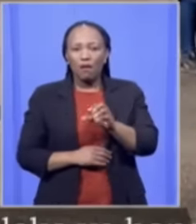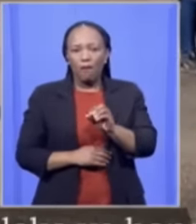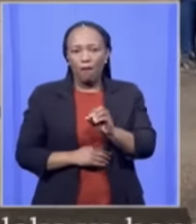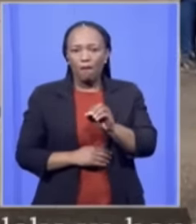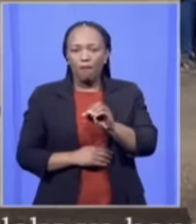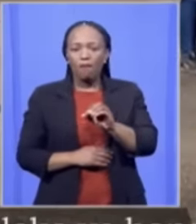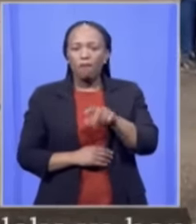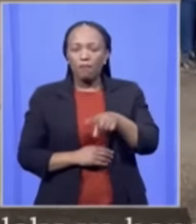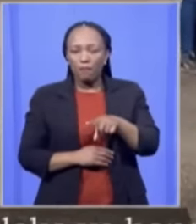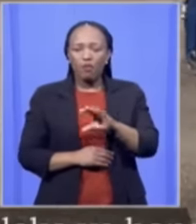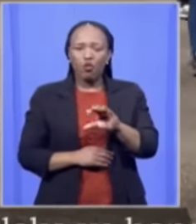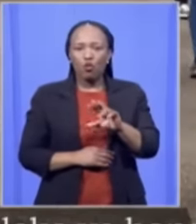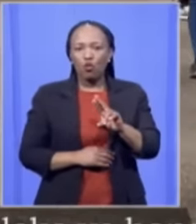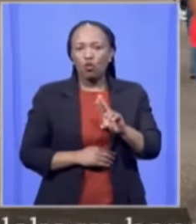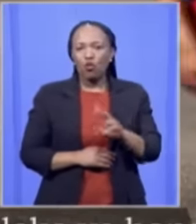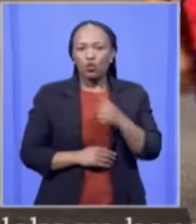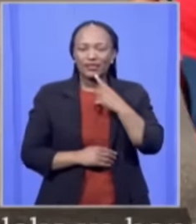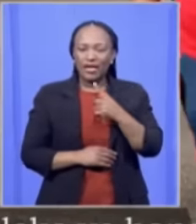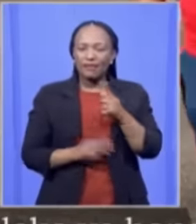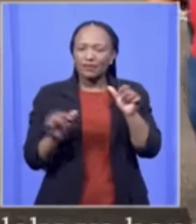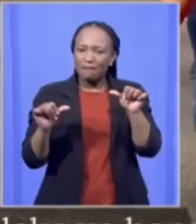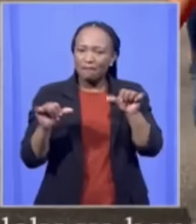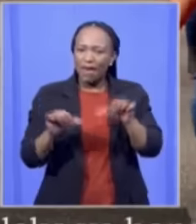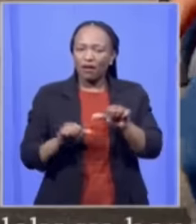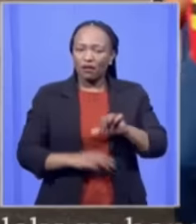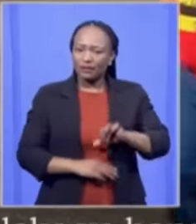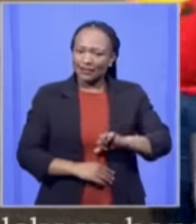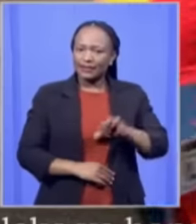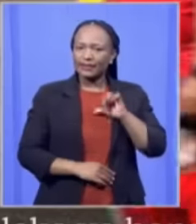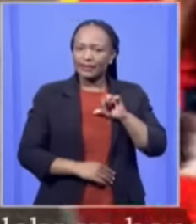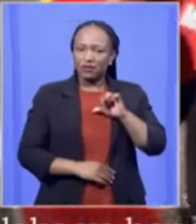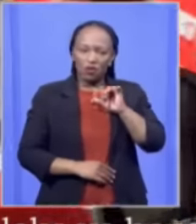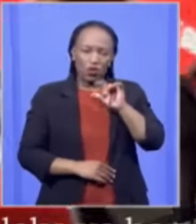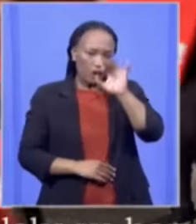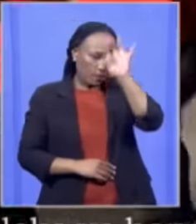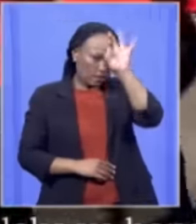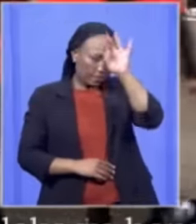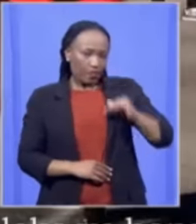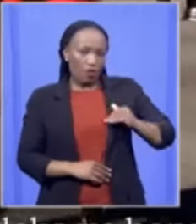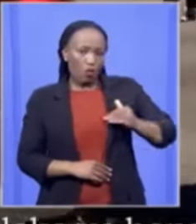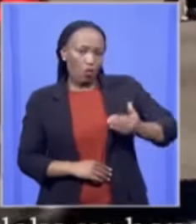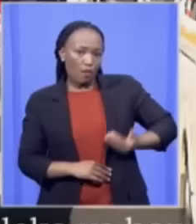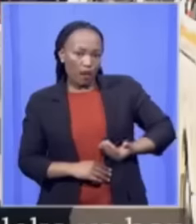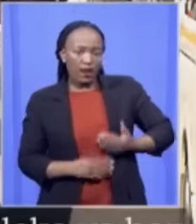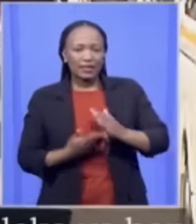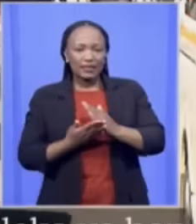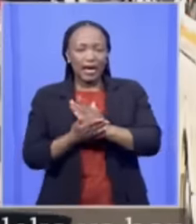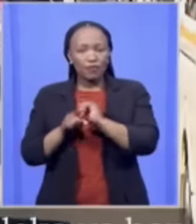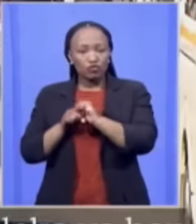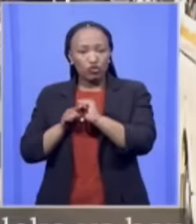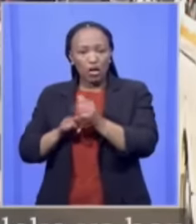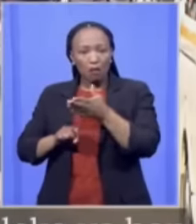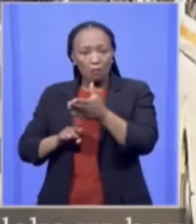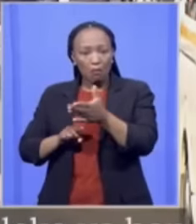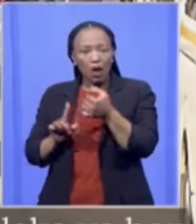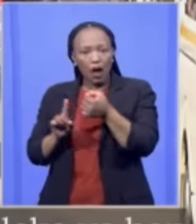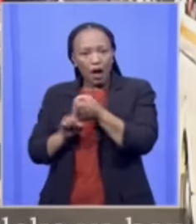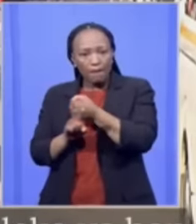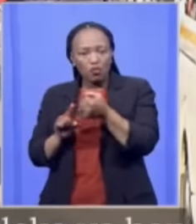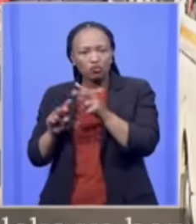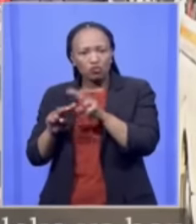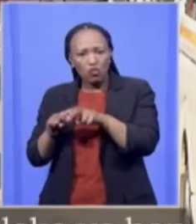Dignity Campaign morago ga dingongorego di le mmalwa tsa mapodisi a basadi go akaretsa ba ba mo ikatisong tsa maitlhomo a thobalano